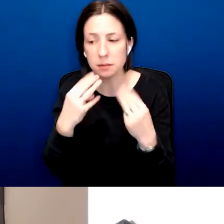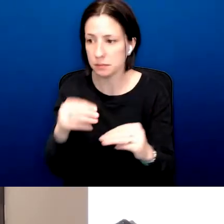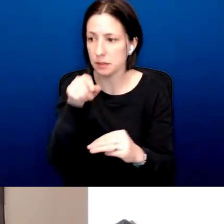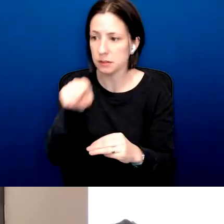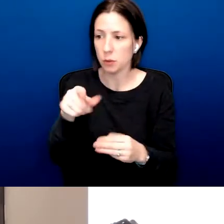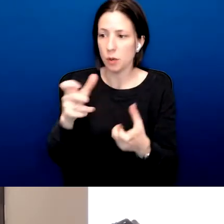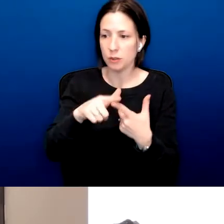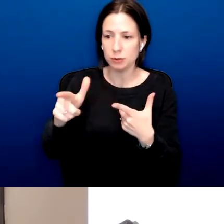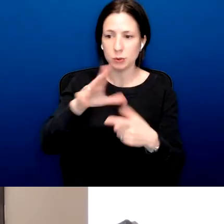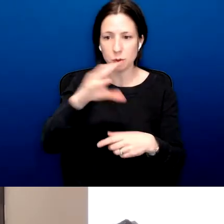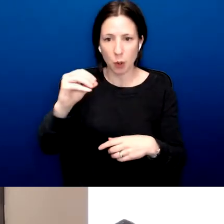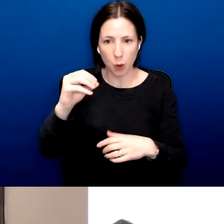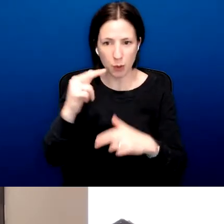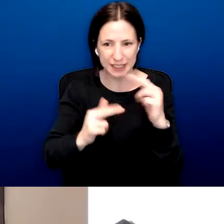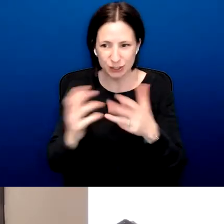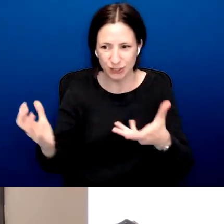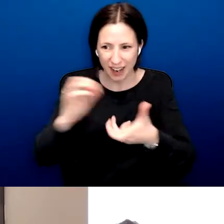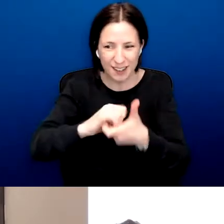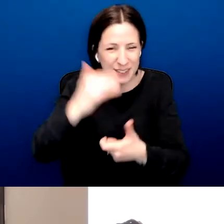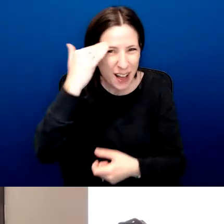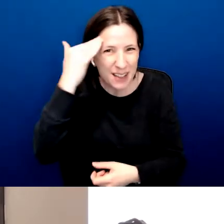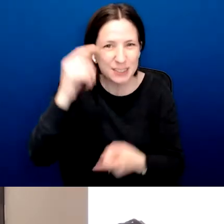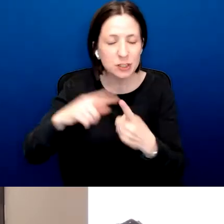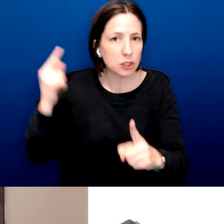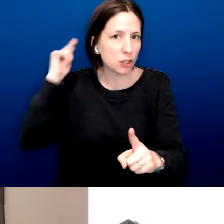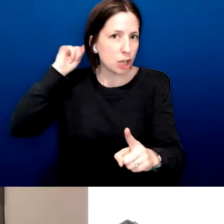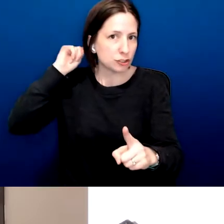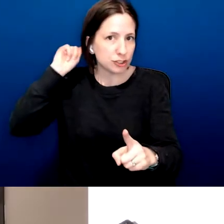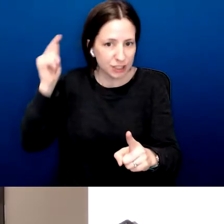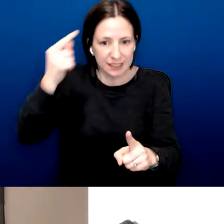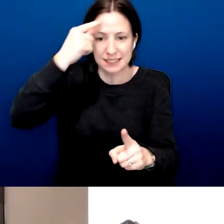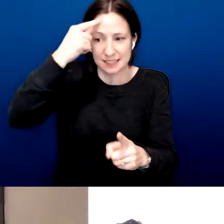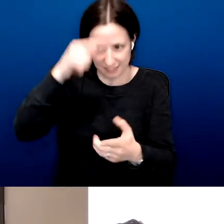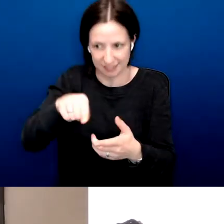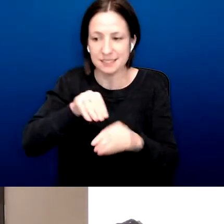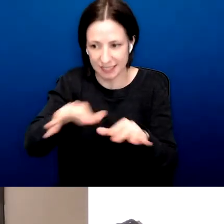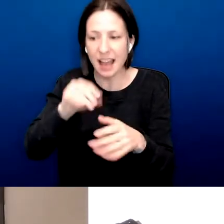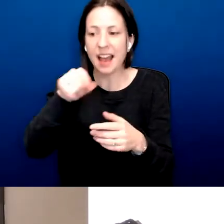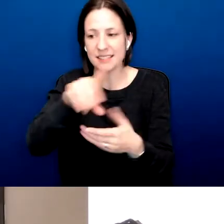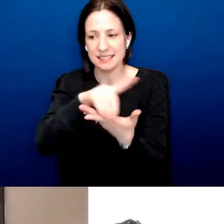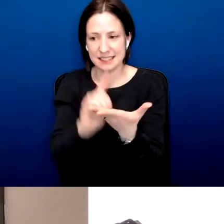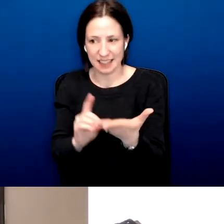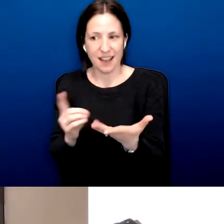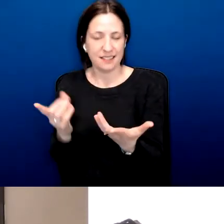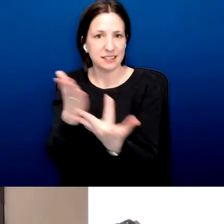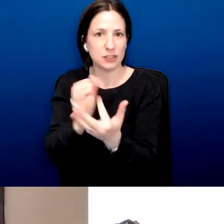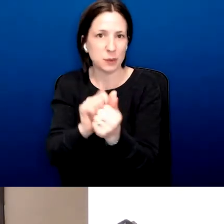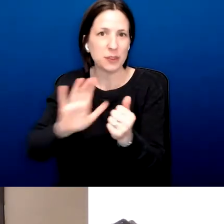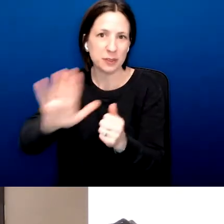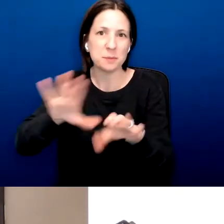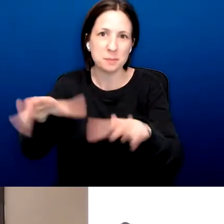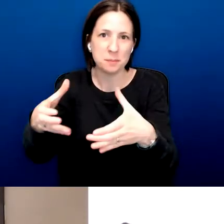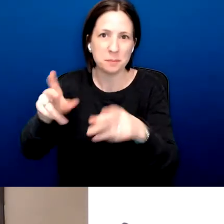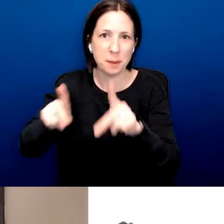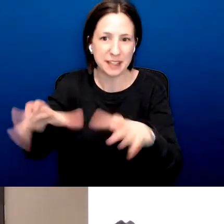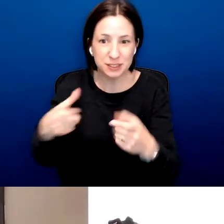conscientization, my apologies, and design interventions with her populations. Welcome, Angela. Please go ahead. Oh,